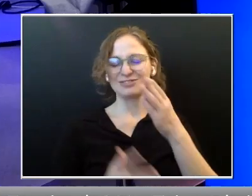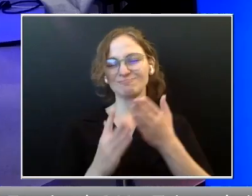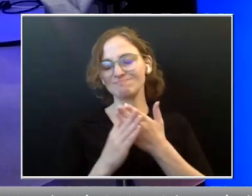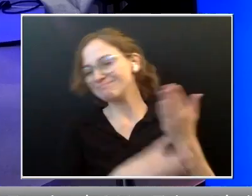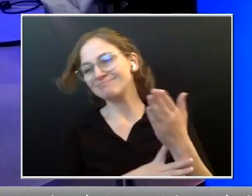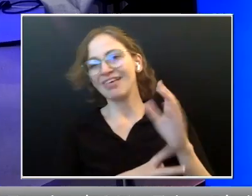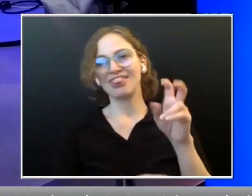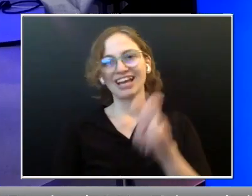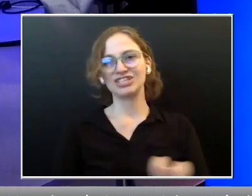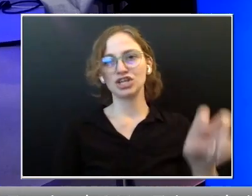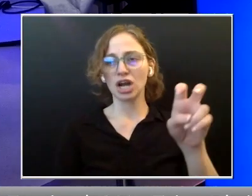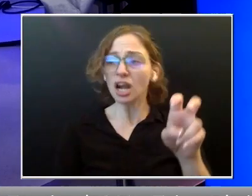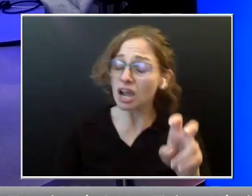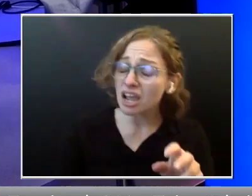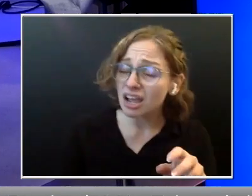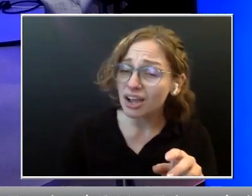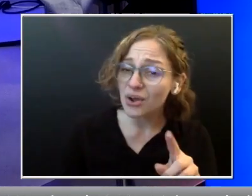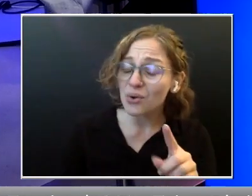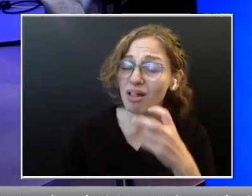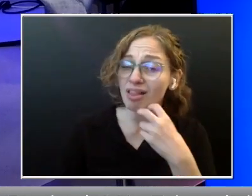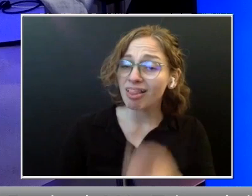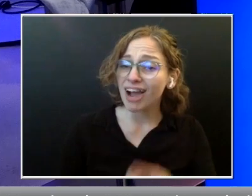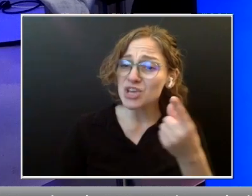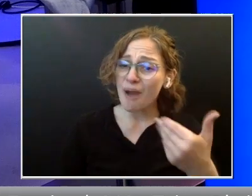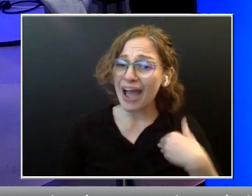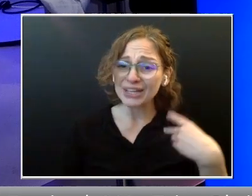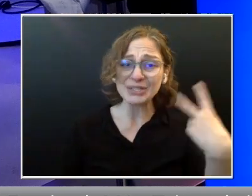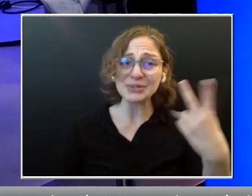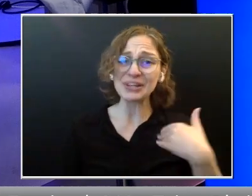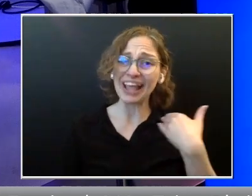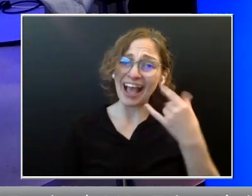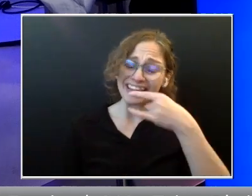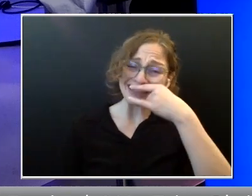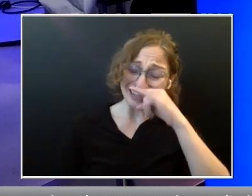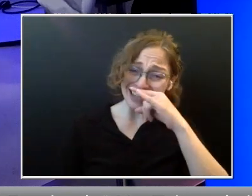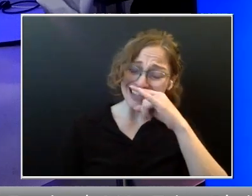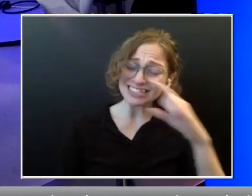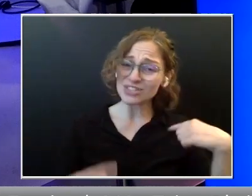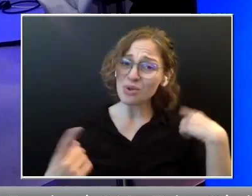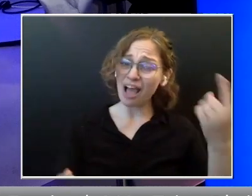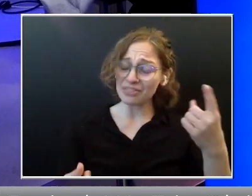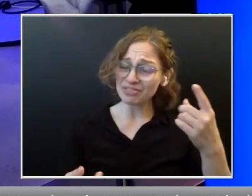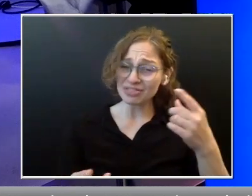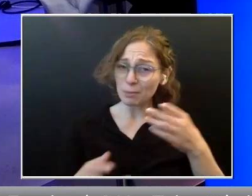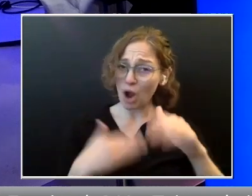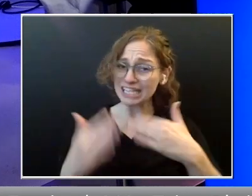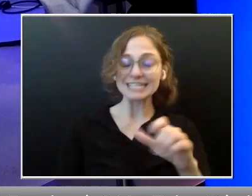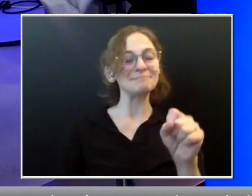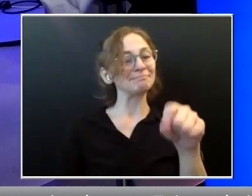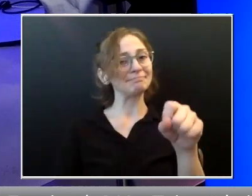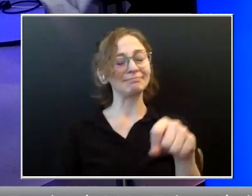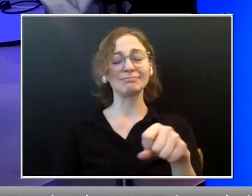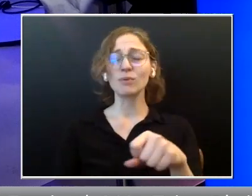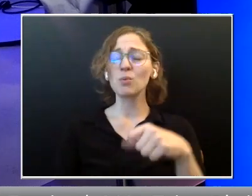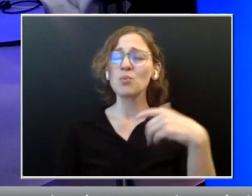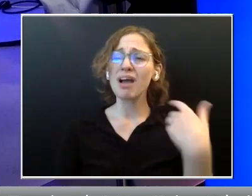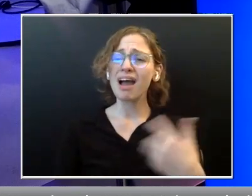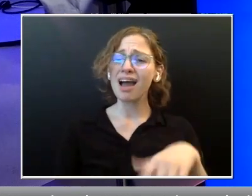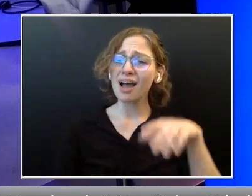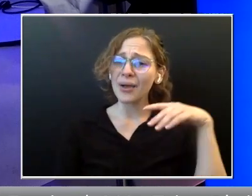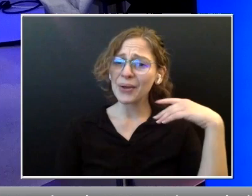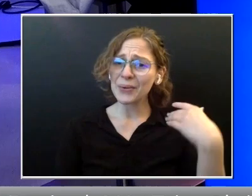part. You had 2 small children throughout all of this as well. Yes. Holy smokes. Yes. That's a lot. Difficult. That's a lot.